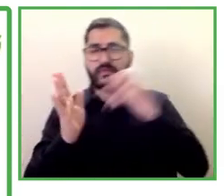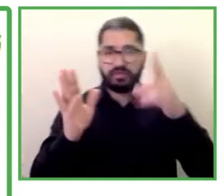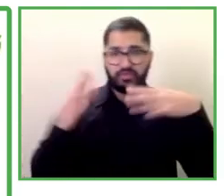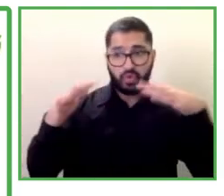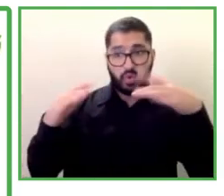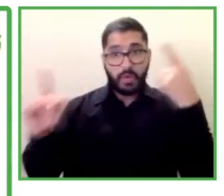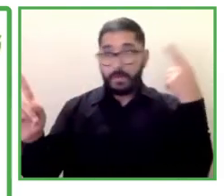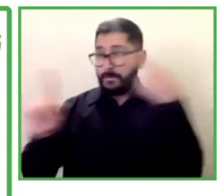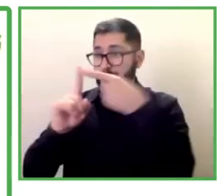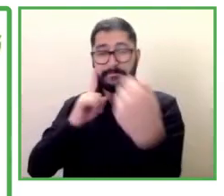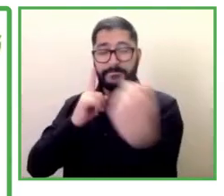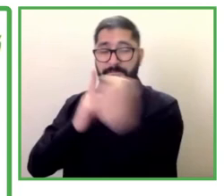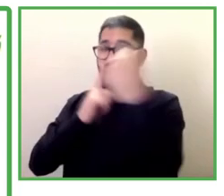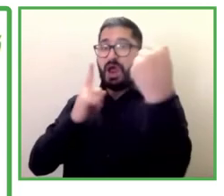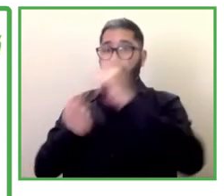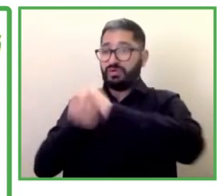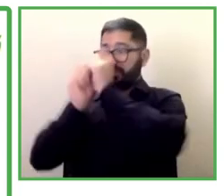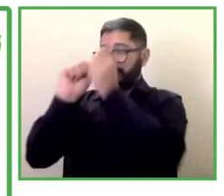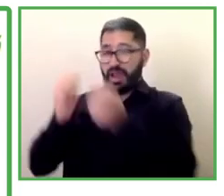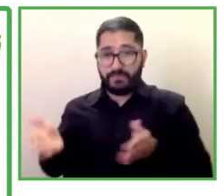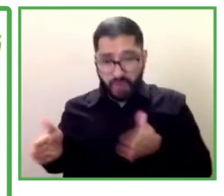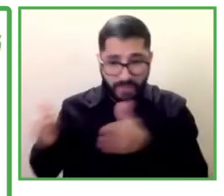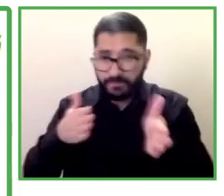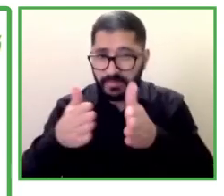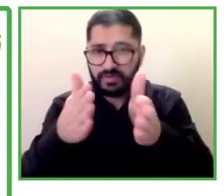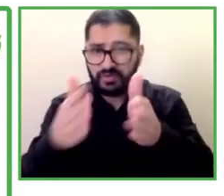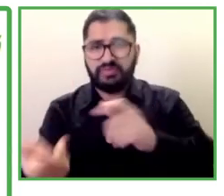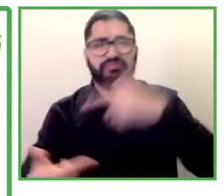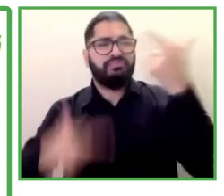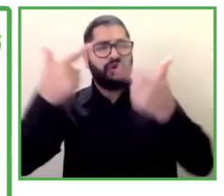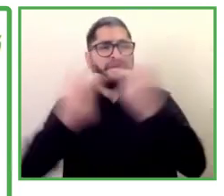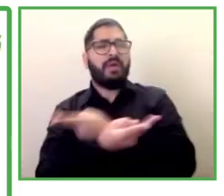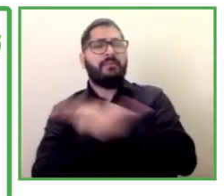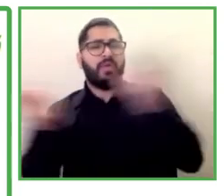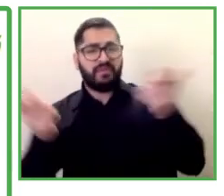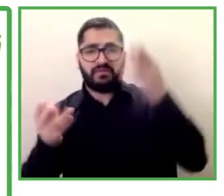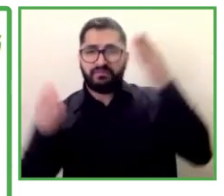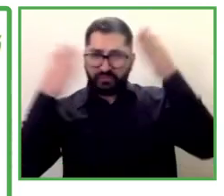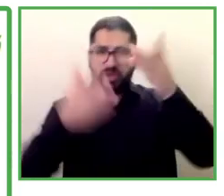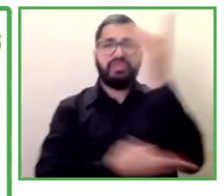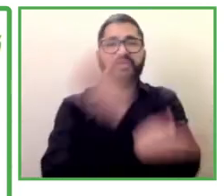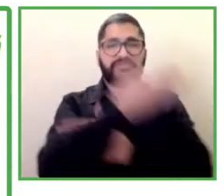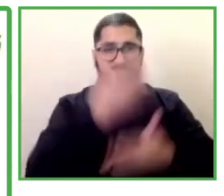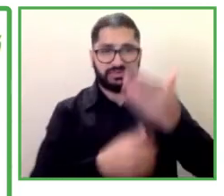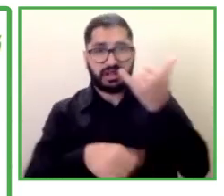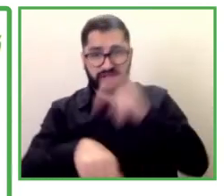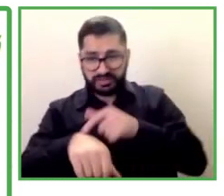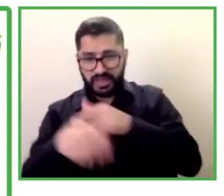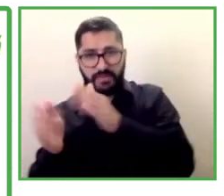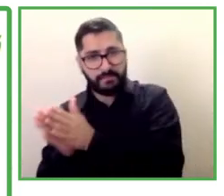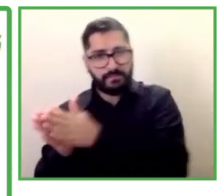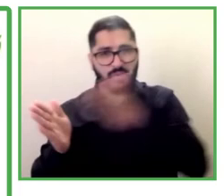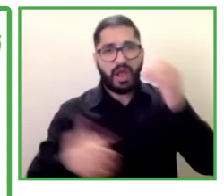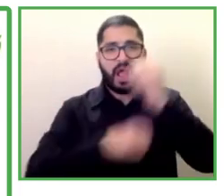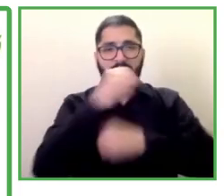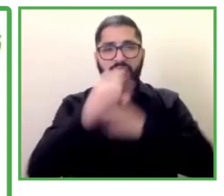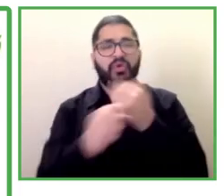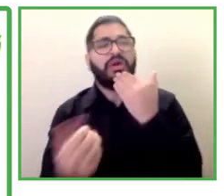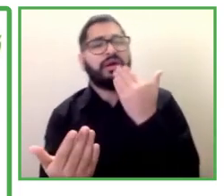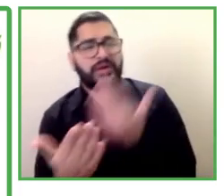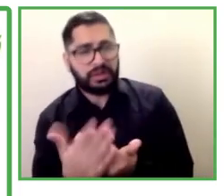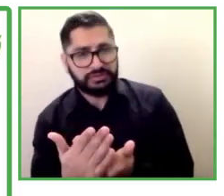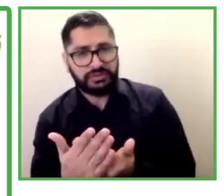2021-2030, and this will set the path for the work that we're going to be doing for disability in the next couple of years. Thank you very